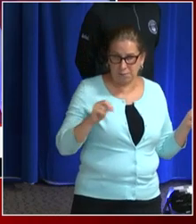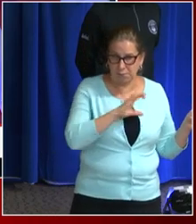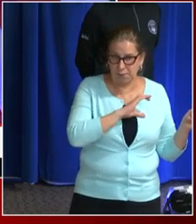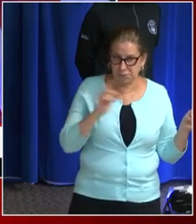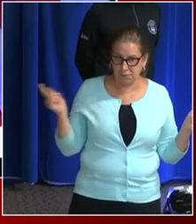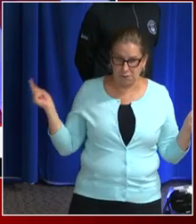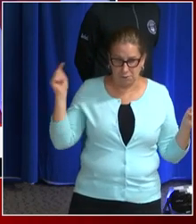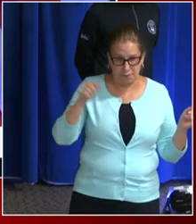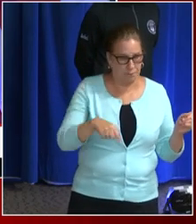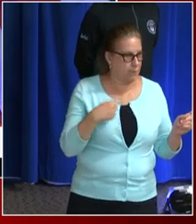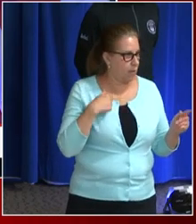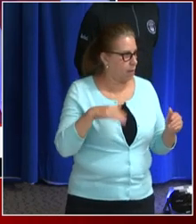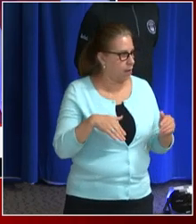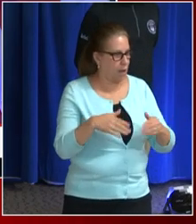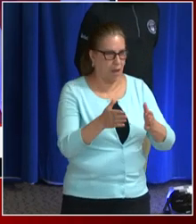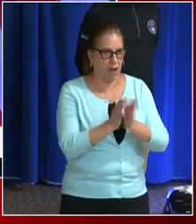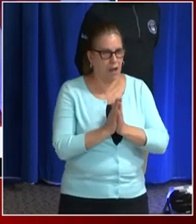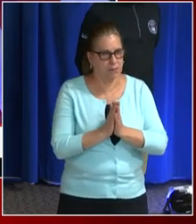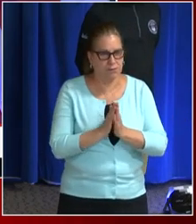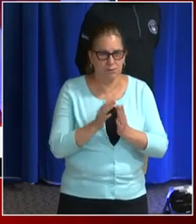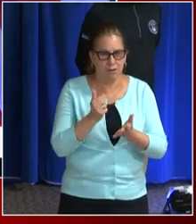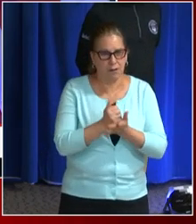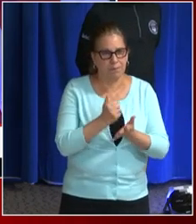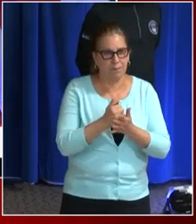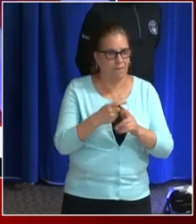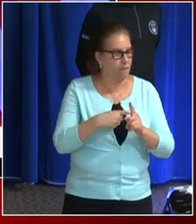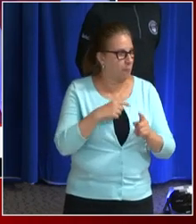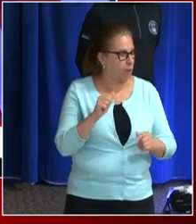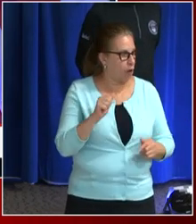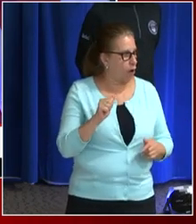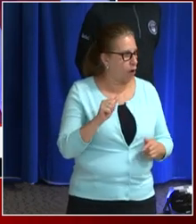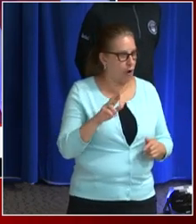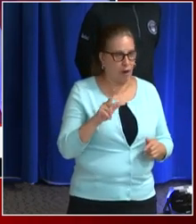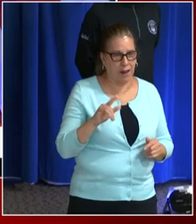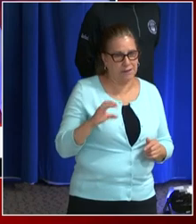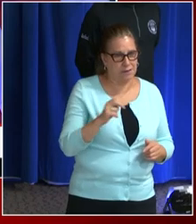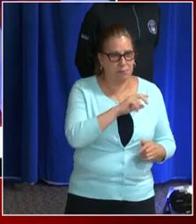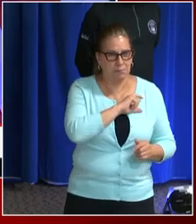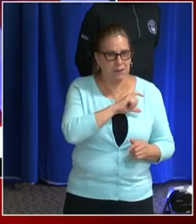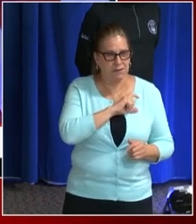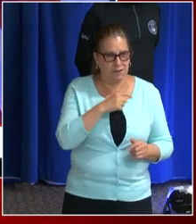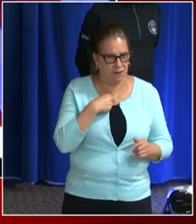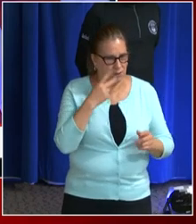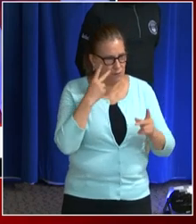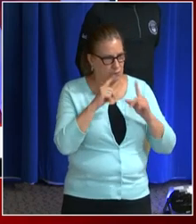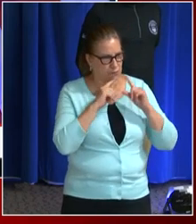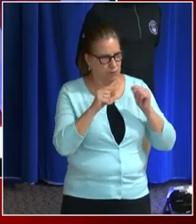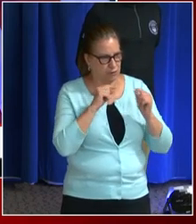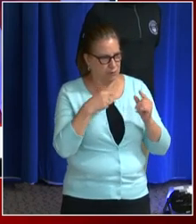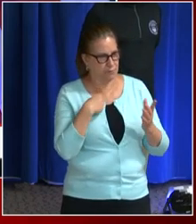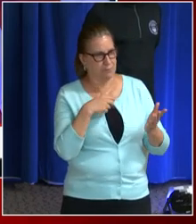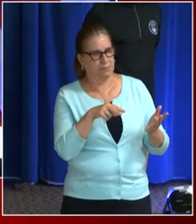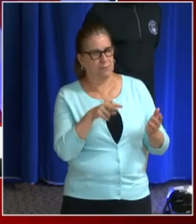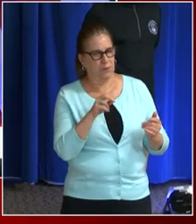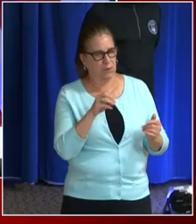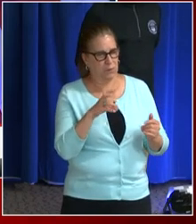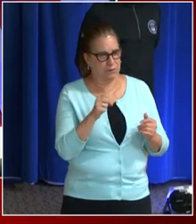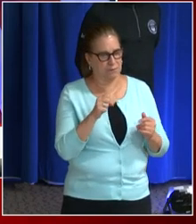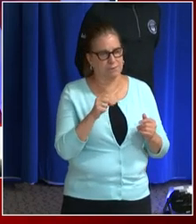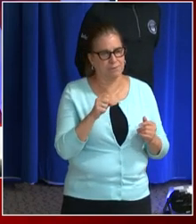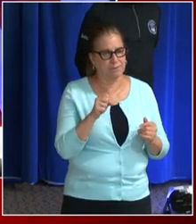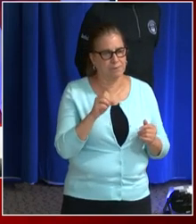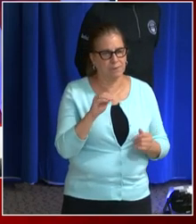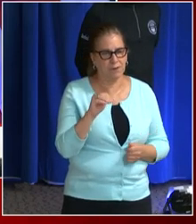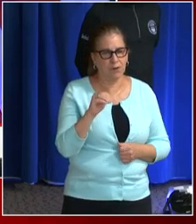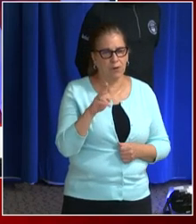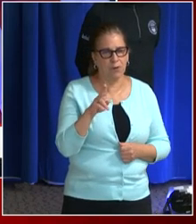mutual assistance. I saw a tweet from them, I think last night, saying that the mutual